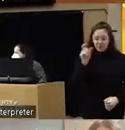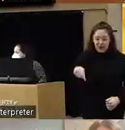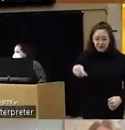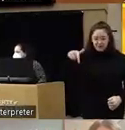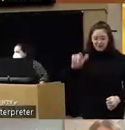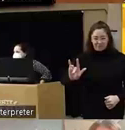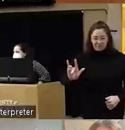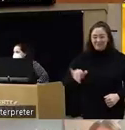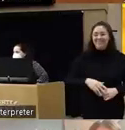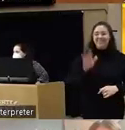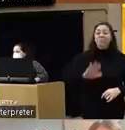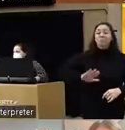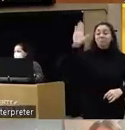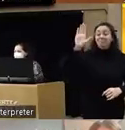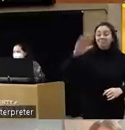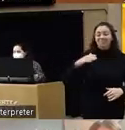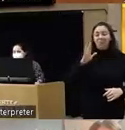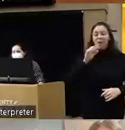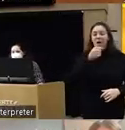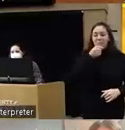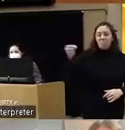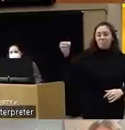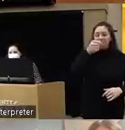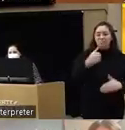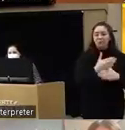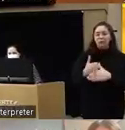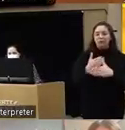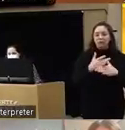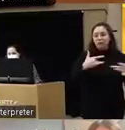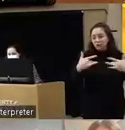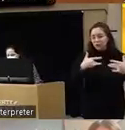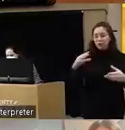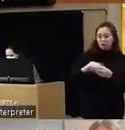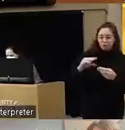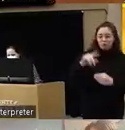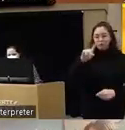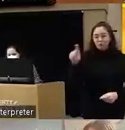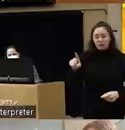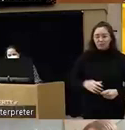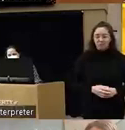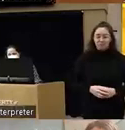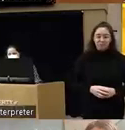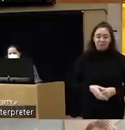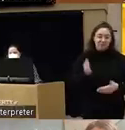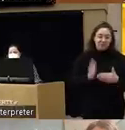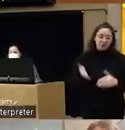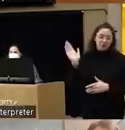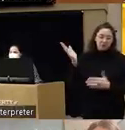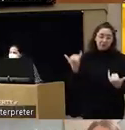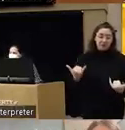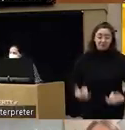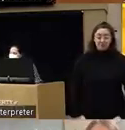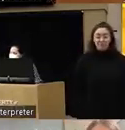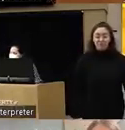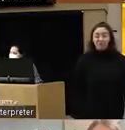just raise your hand at the end, and we'll be happy to share your questions and concerns at the conclusion of the talk today.